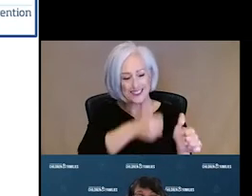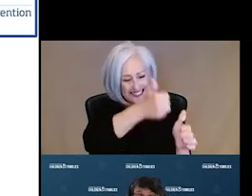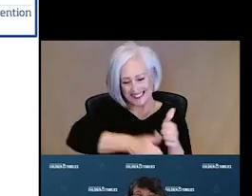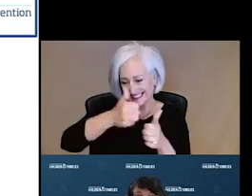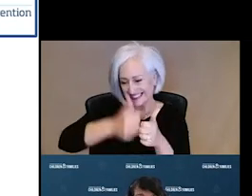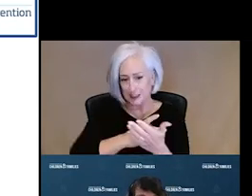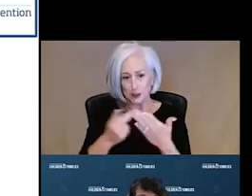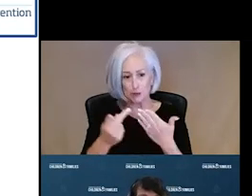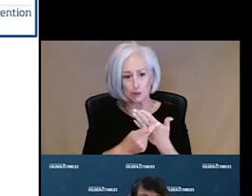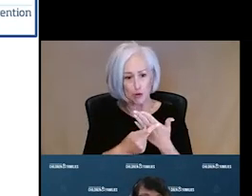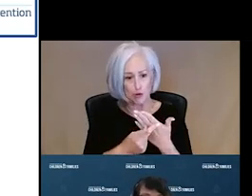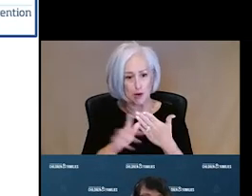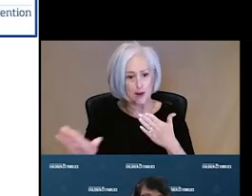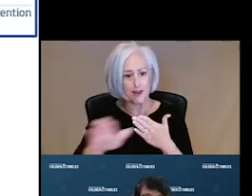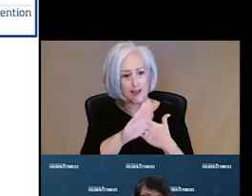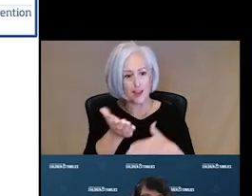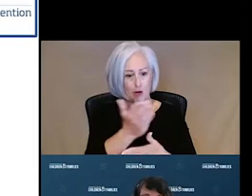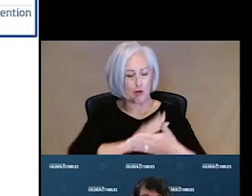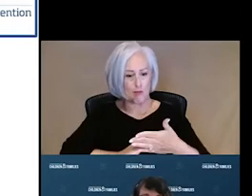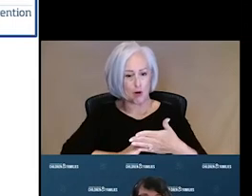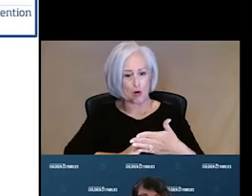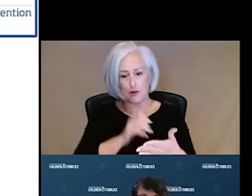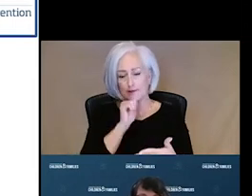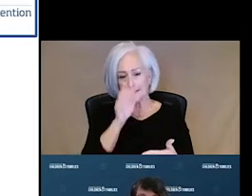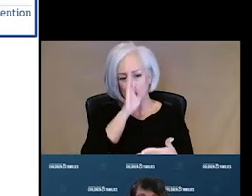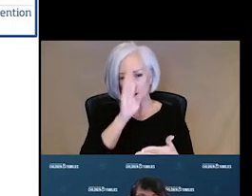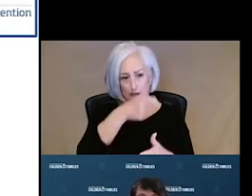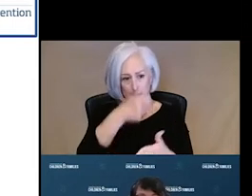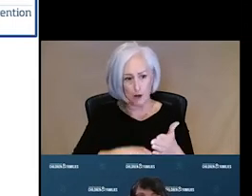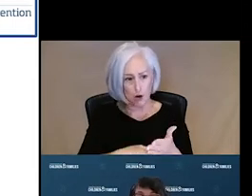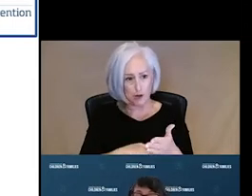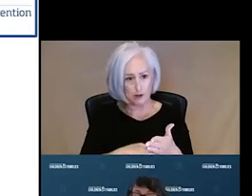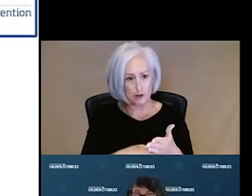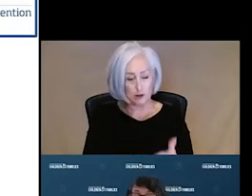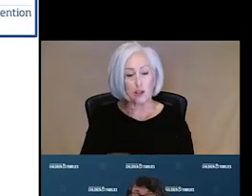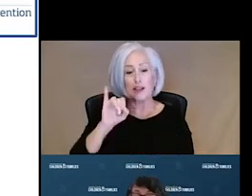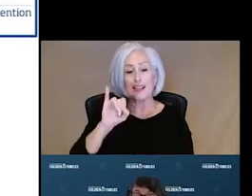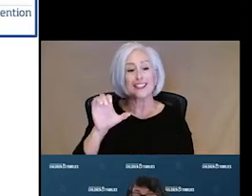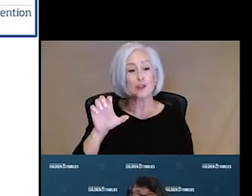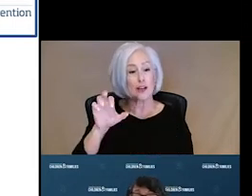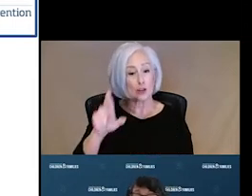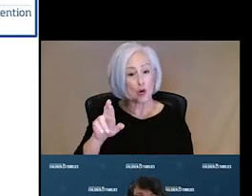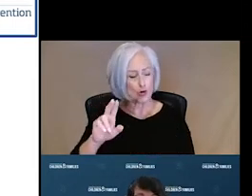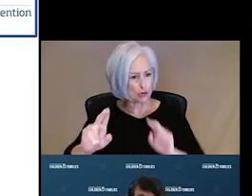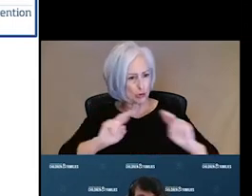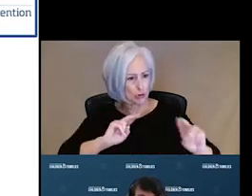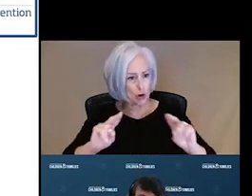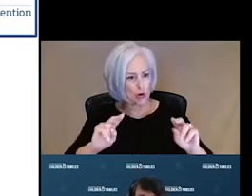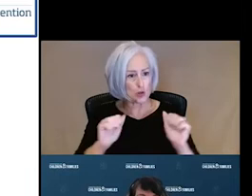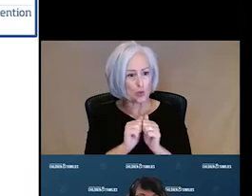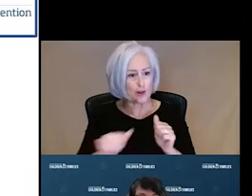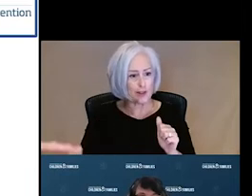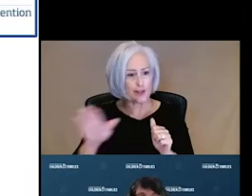indirect costs. Indirect cost rates are negotiated with an organization's cognizant federal